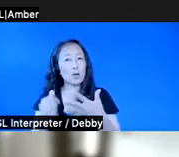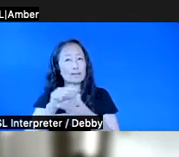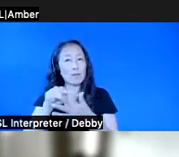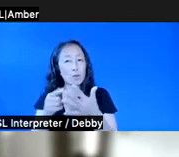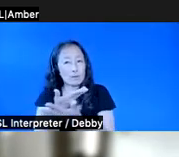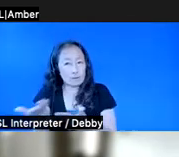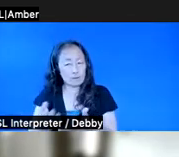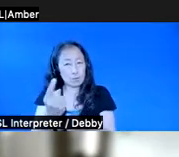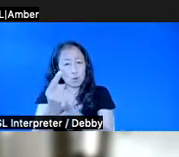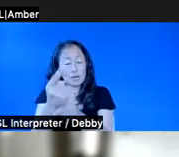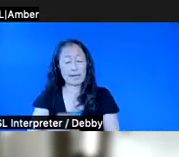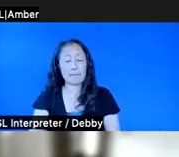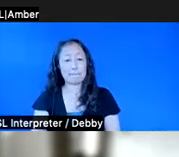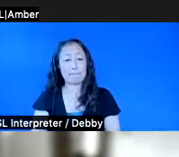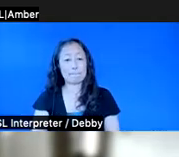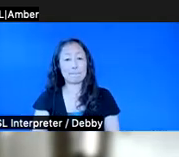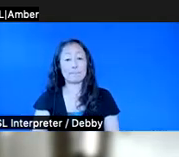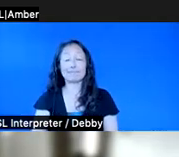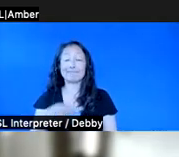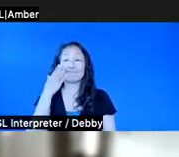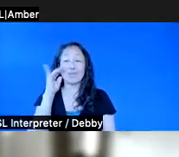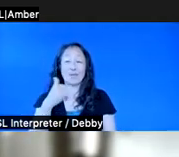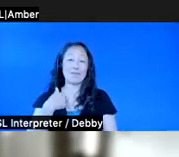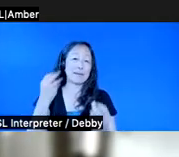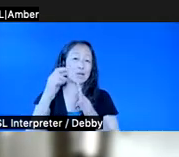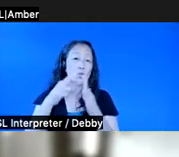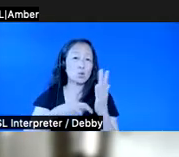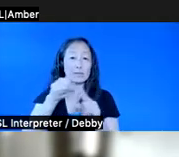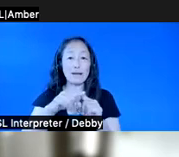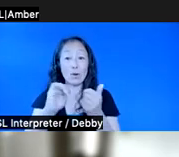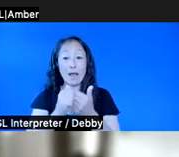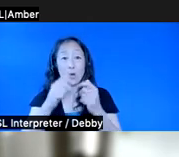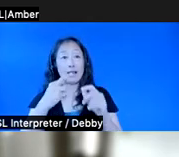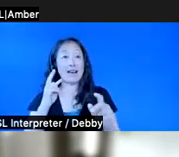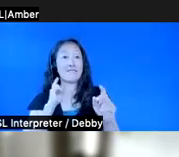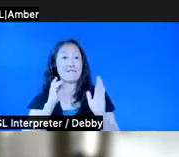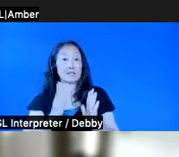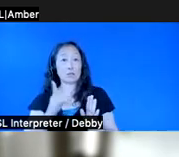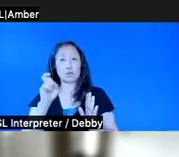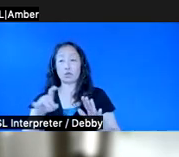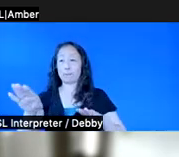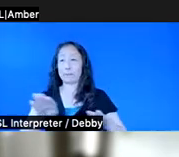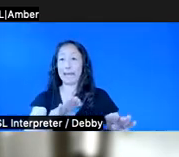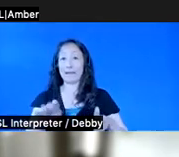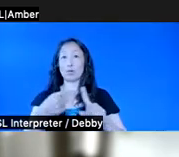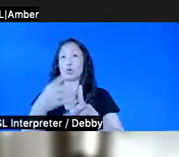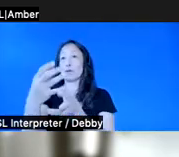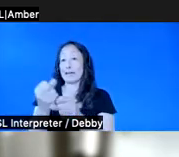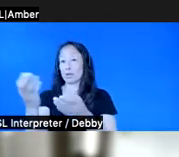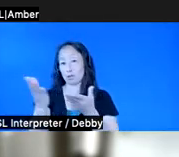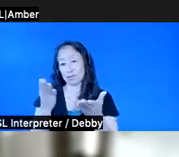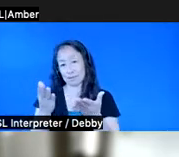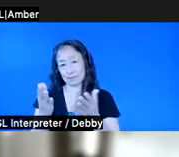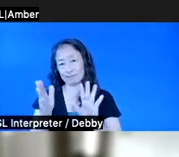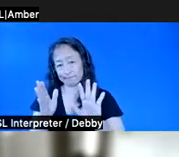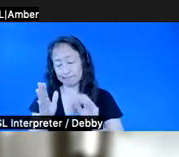how victims should behave in order to receive services.